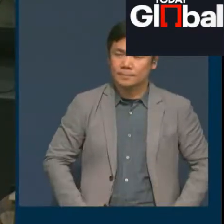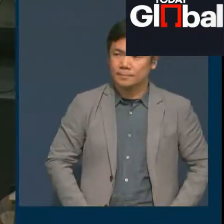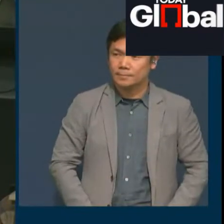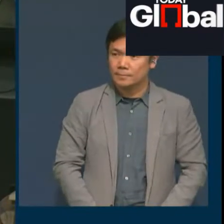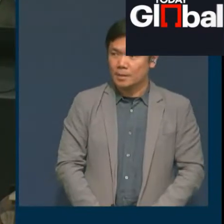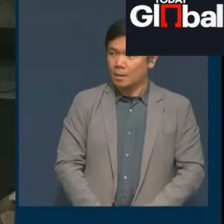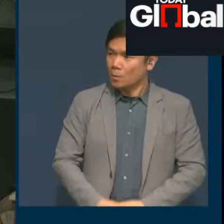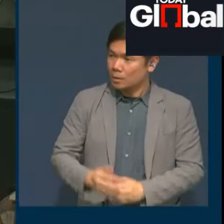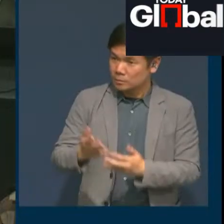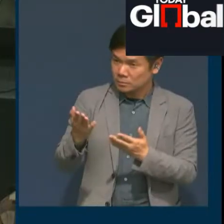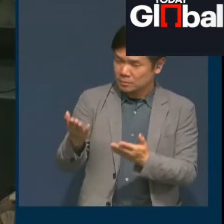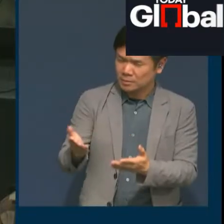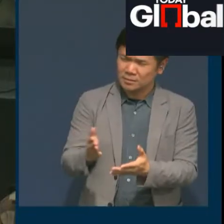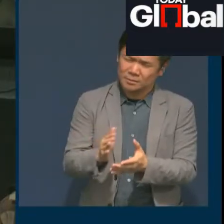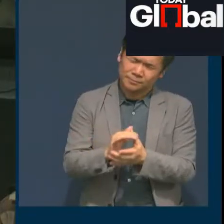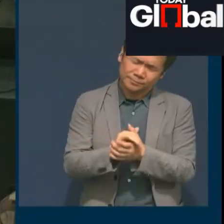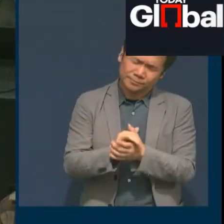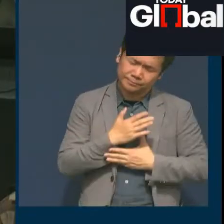condolences